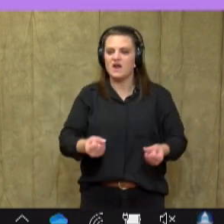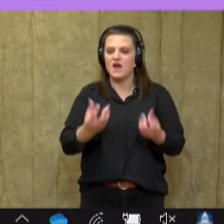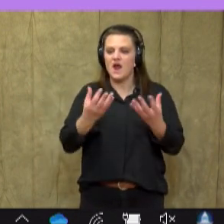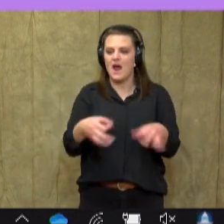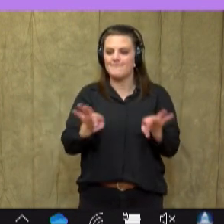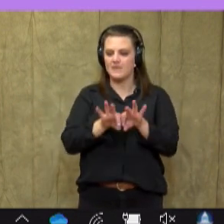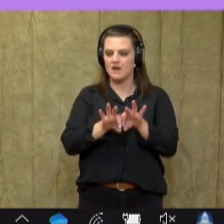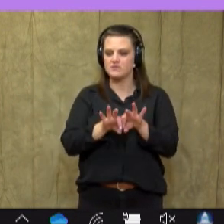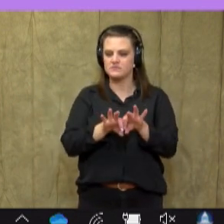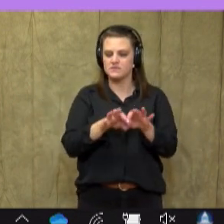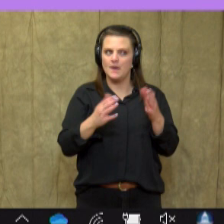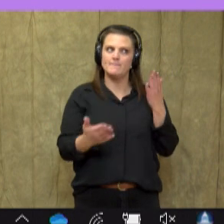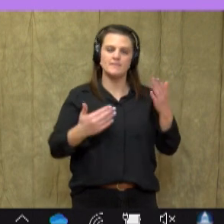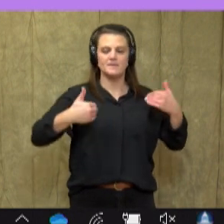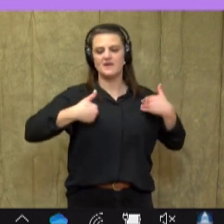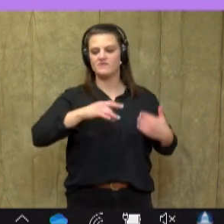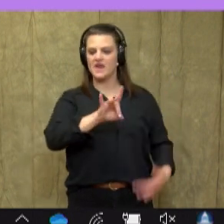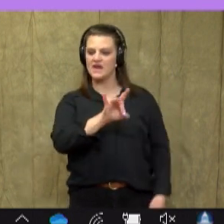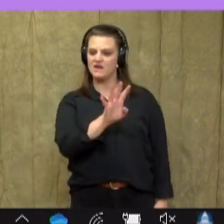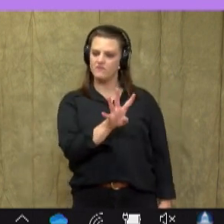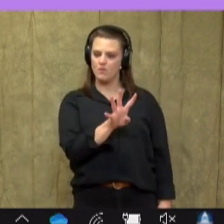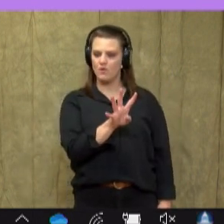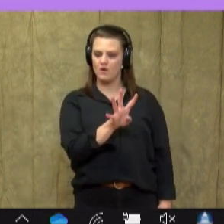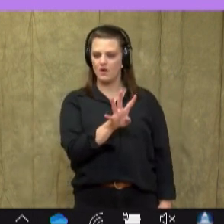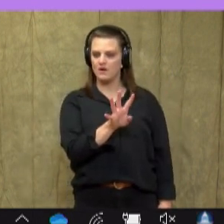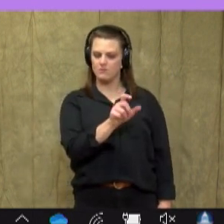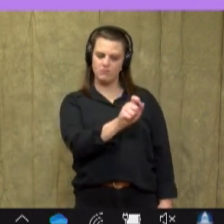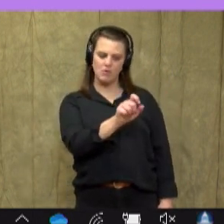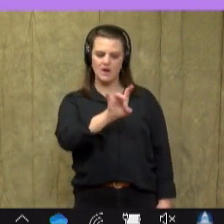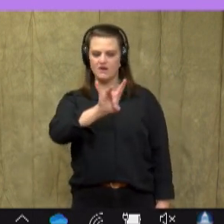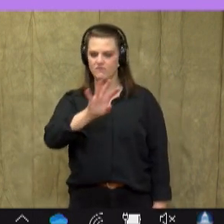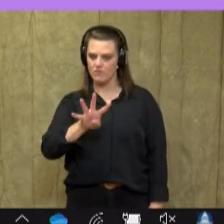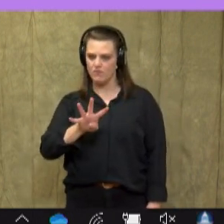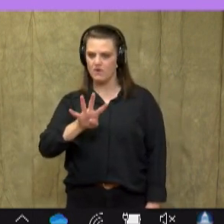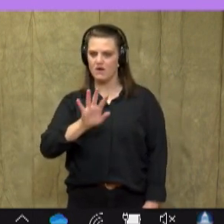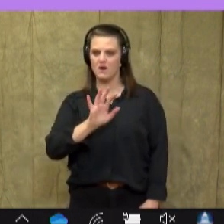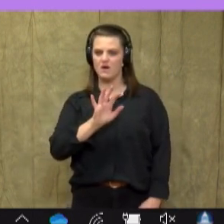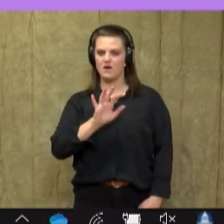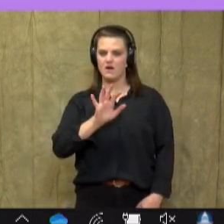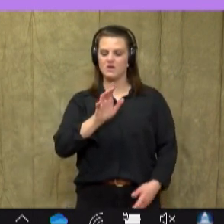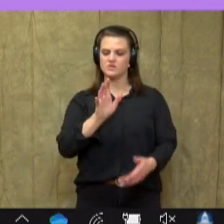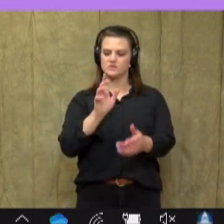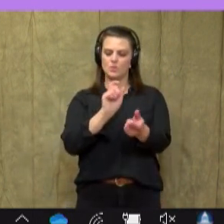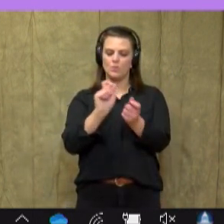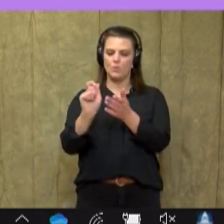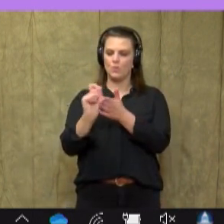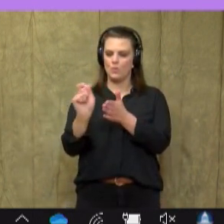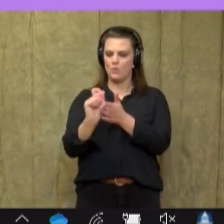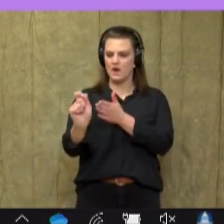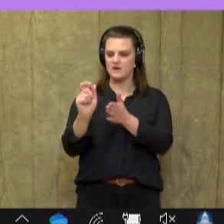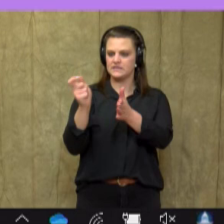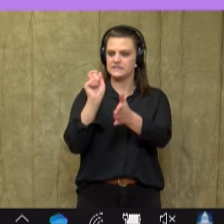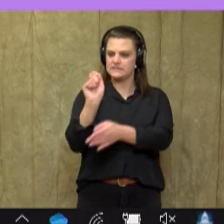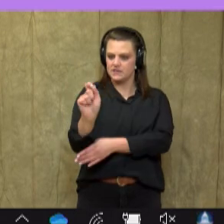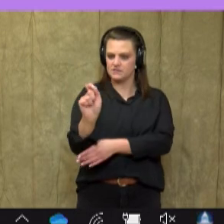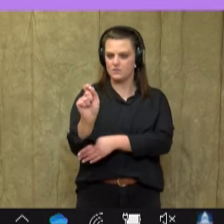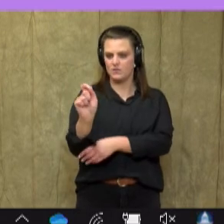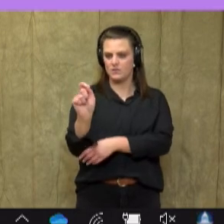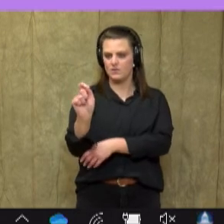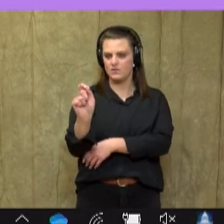Let's say you make 84 cents. Well, I want you to write that as decimal form,